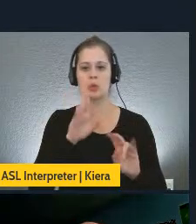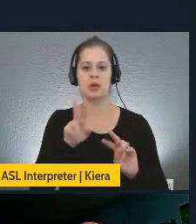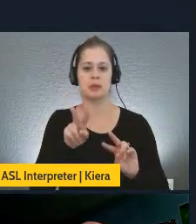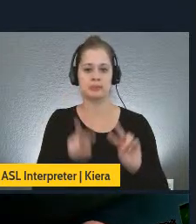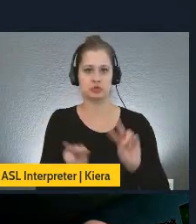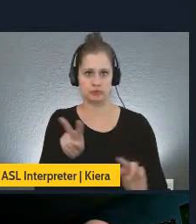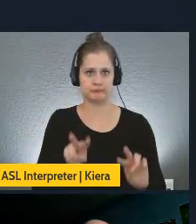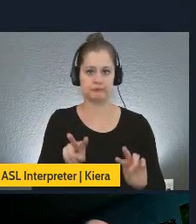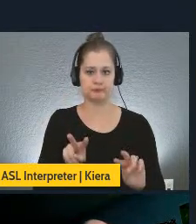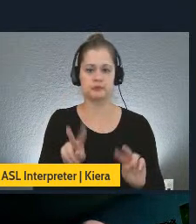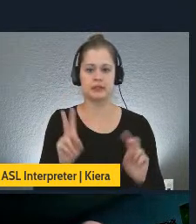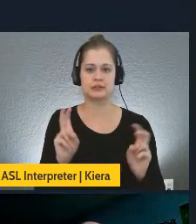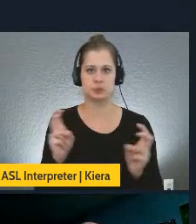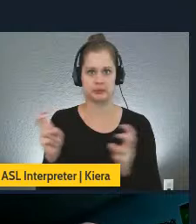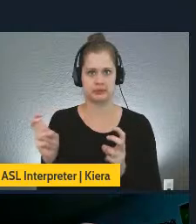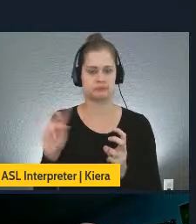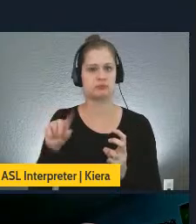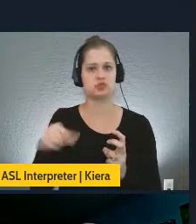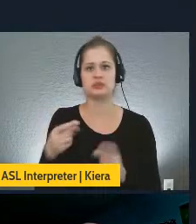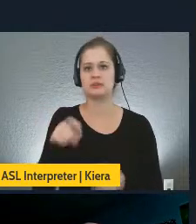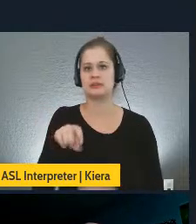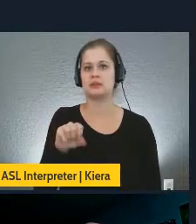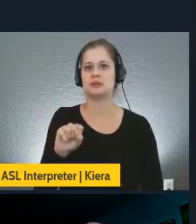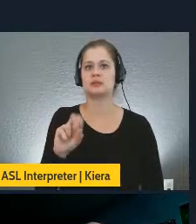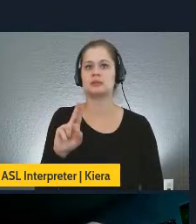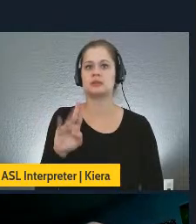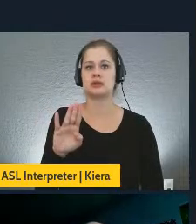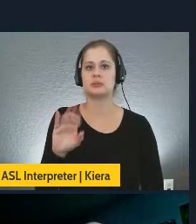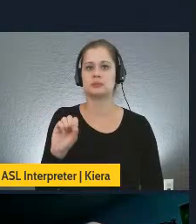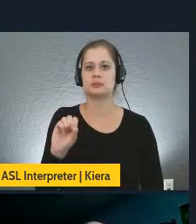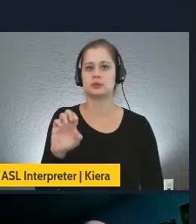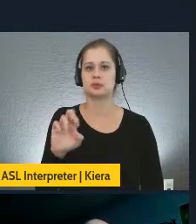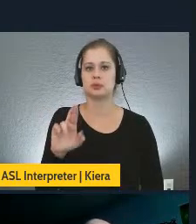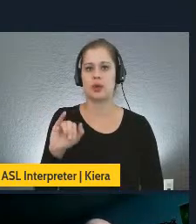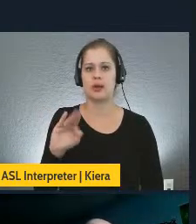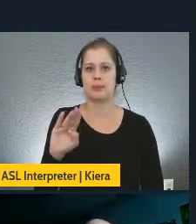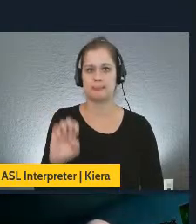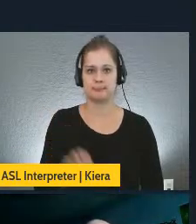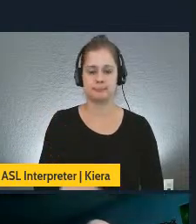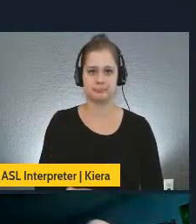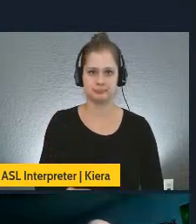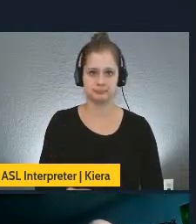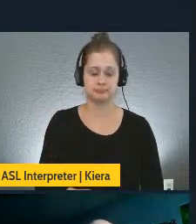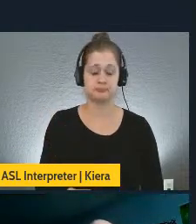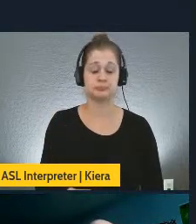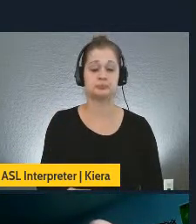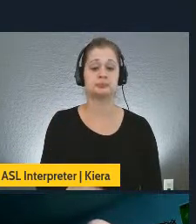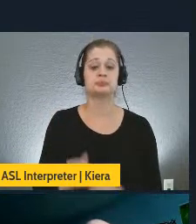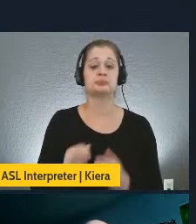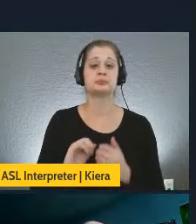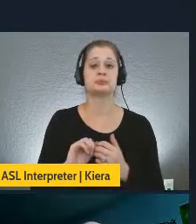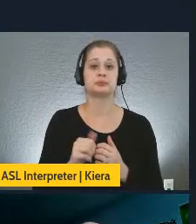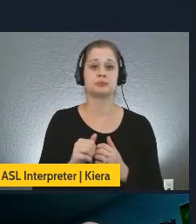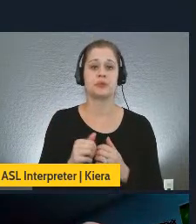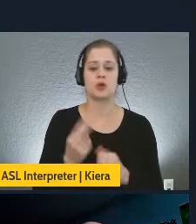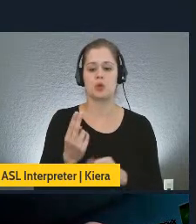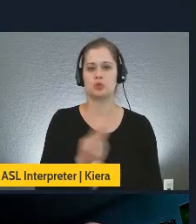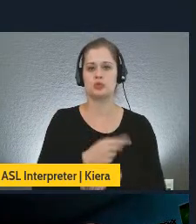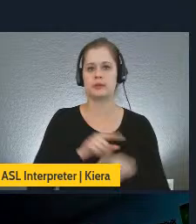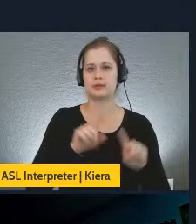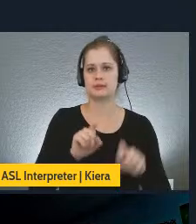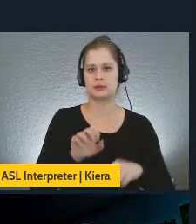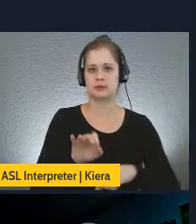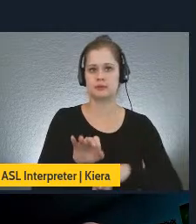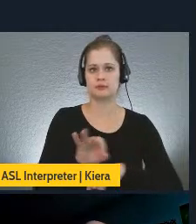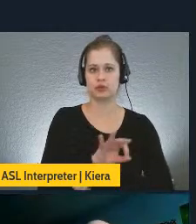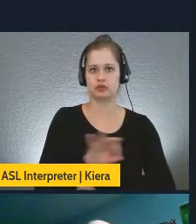the topics, we just need to subscribe them to them. And we do this by using the test functions object, which